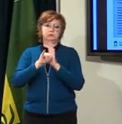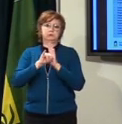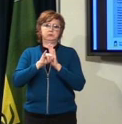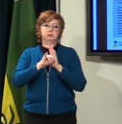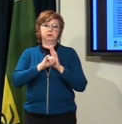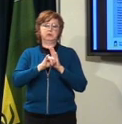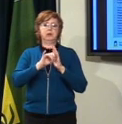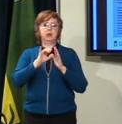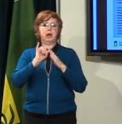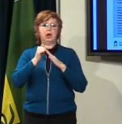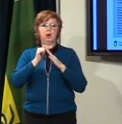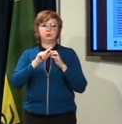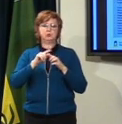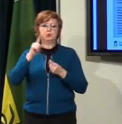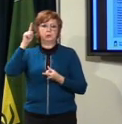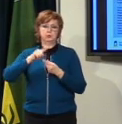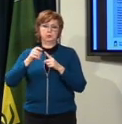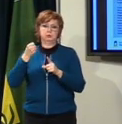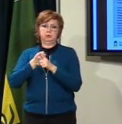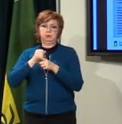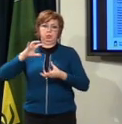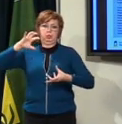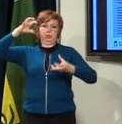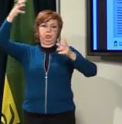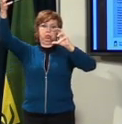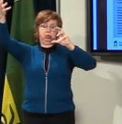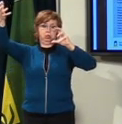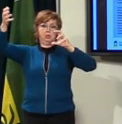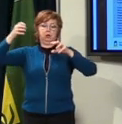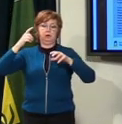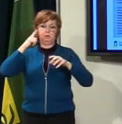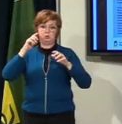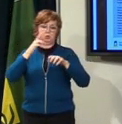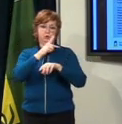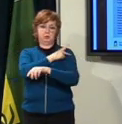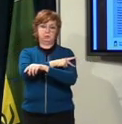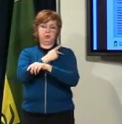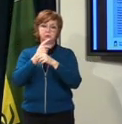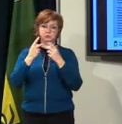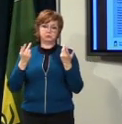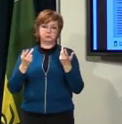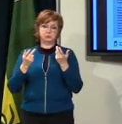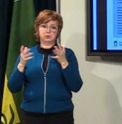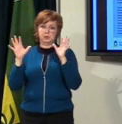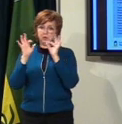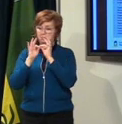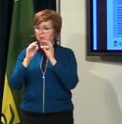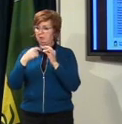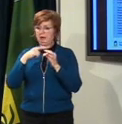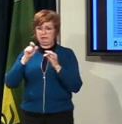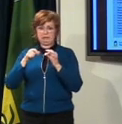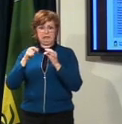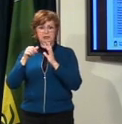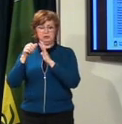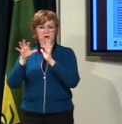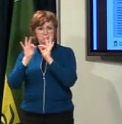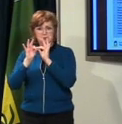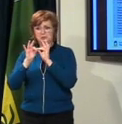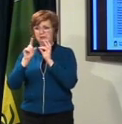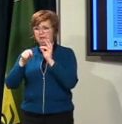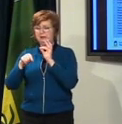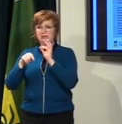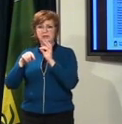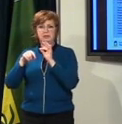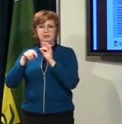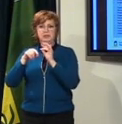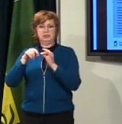minimum possible impact on patient care, while also allowing us to achieve our targets for redeployment of staff.